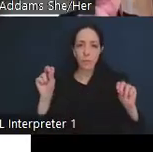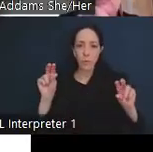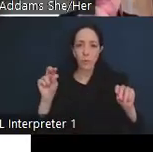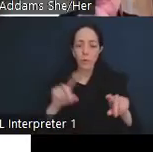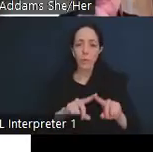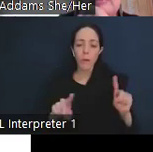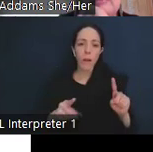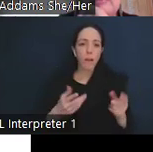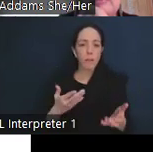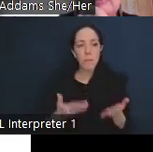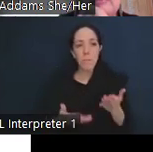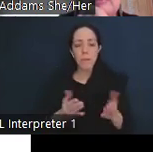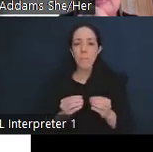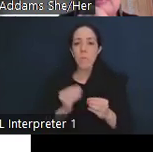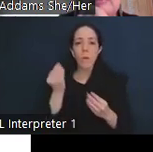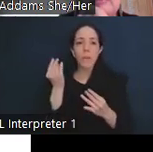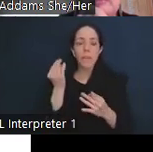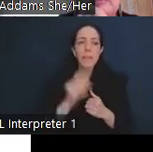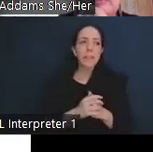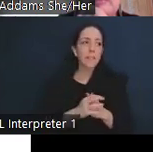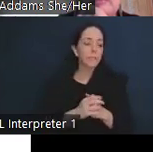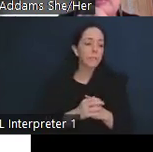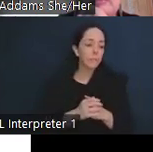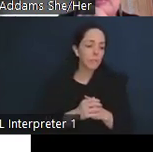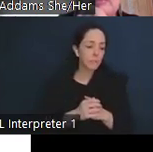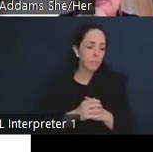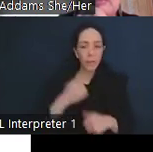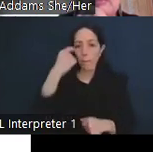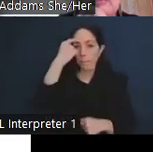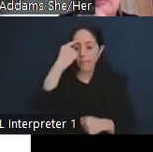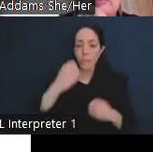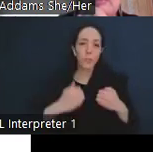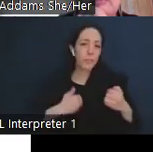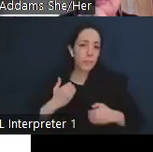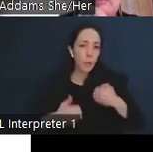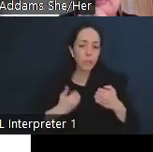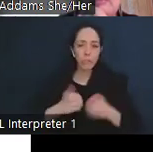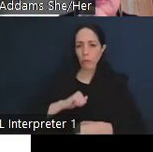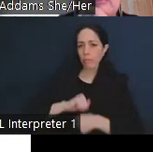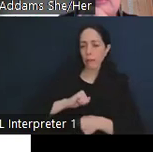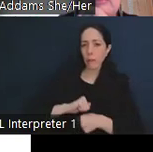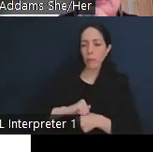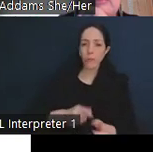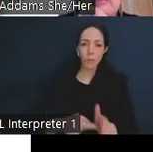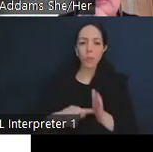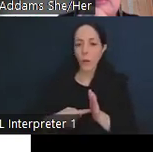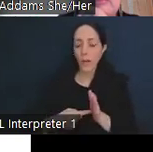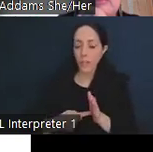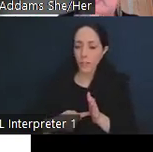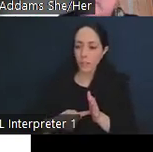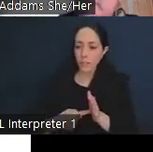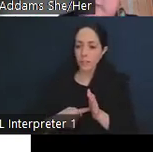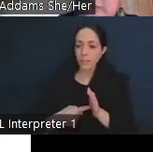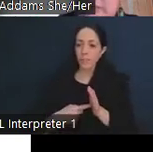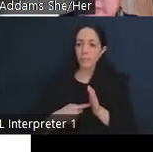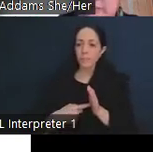but maybe more thinking about kind of the mental, emotional labor that it takes to address